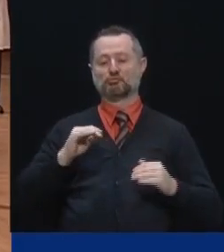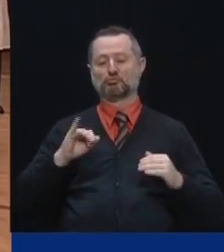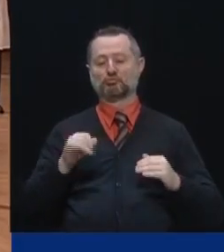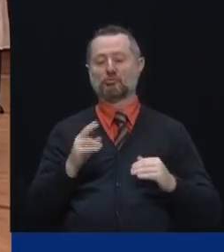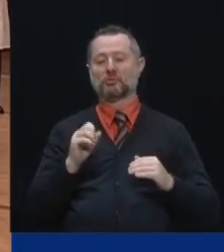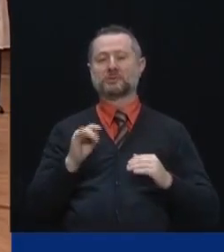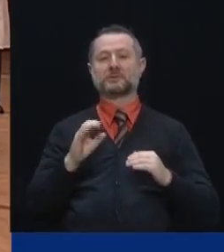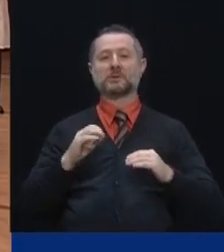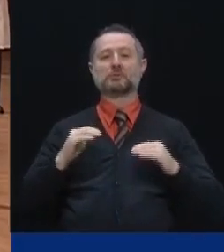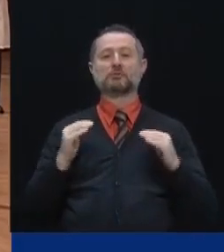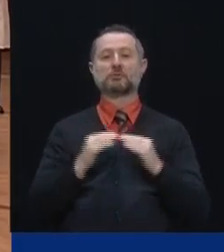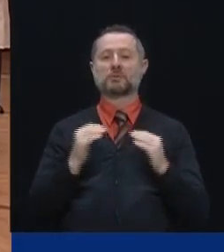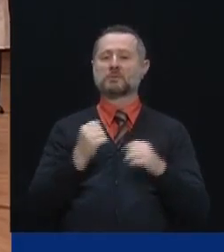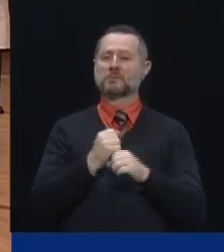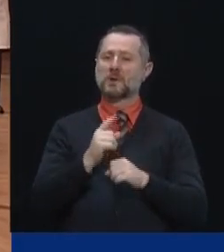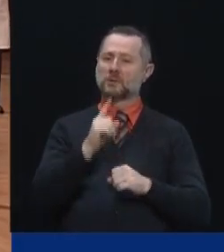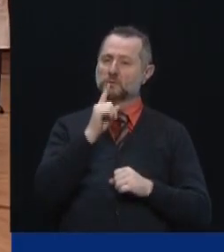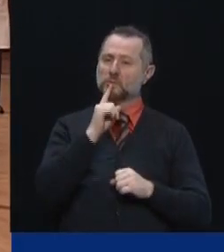there's equality.